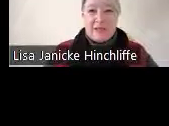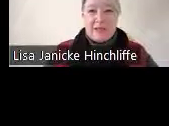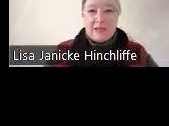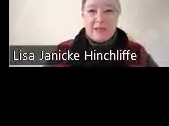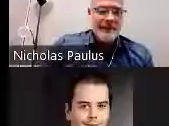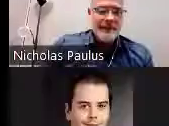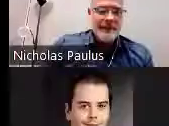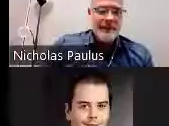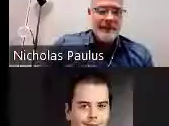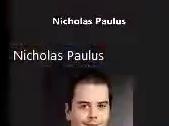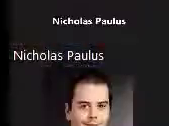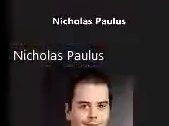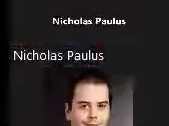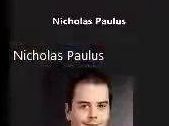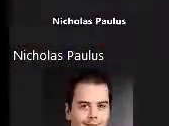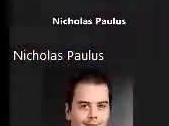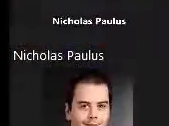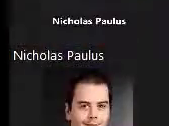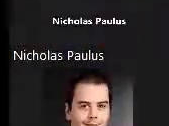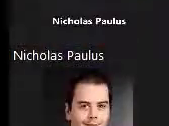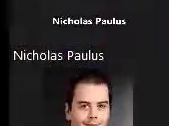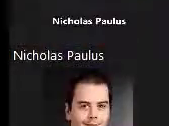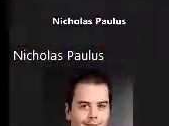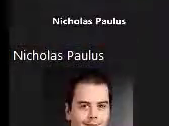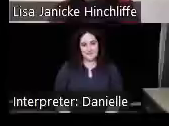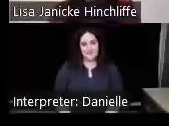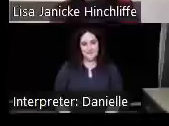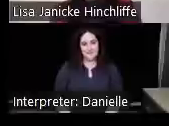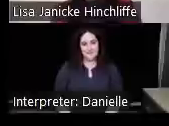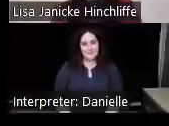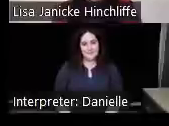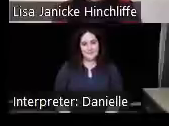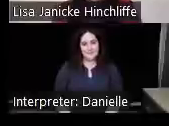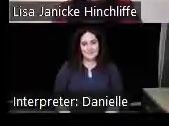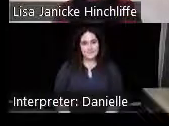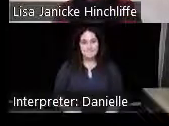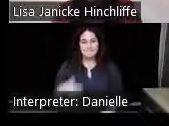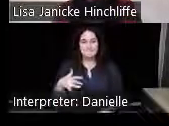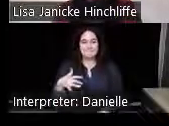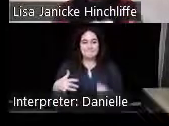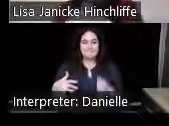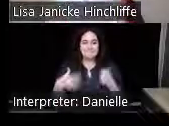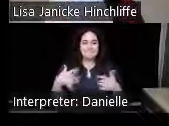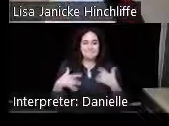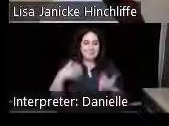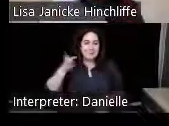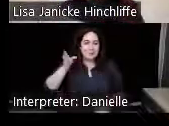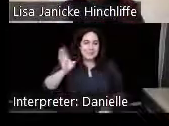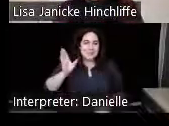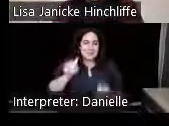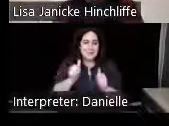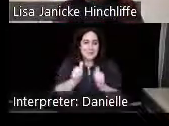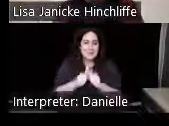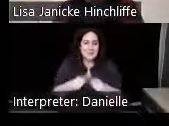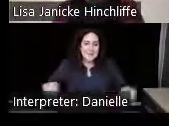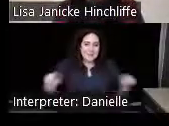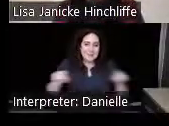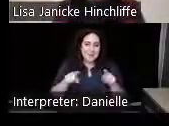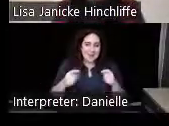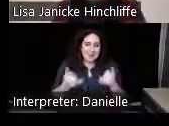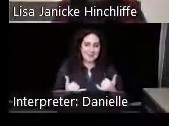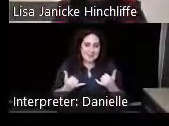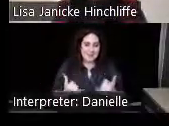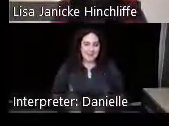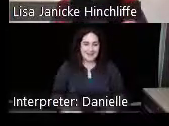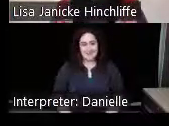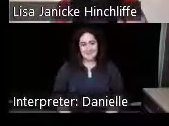to present, with on the panel here today. And I think the organizers have done a wonderful job